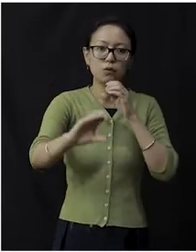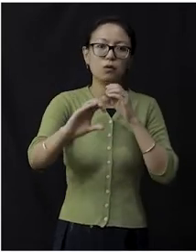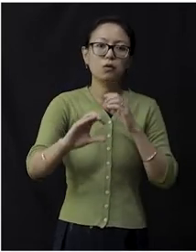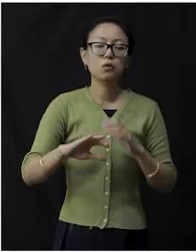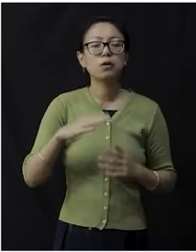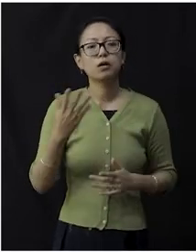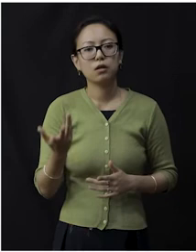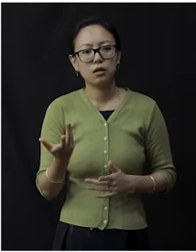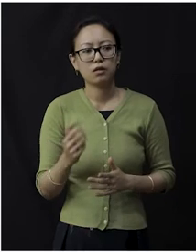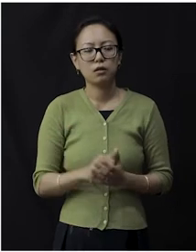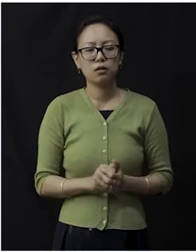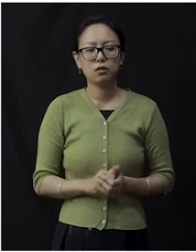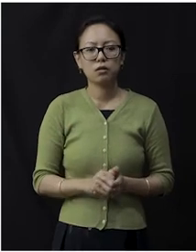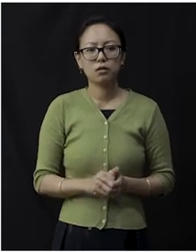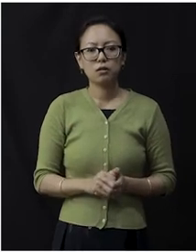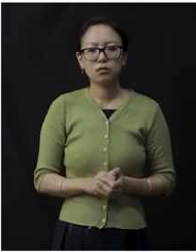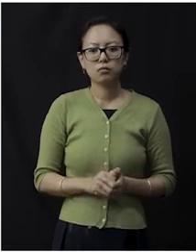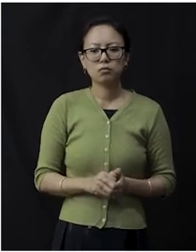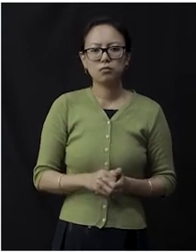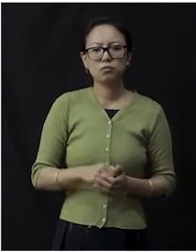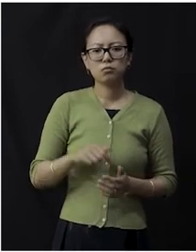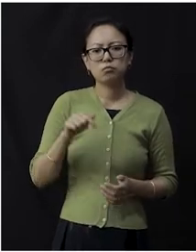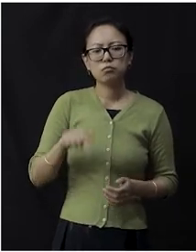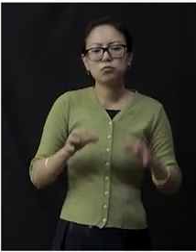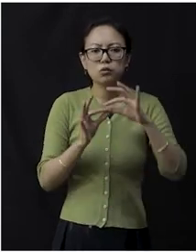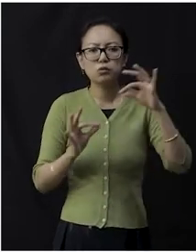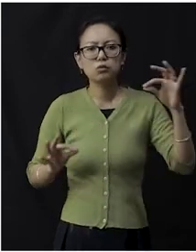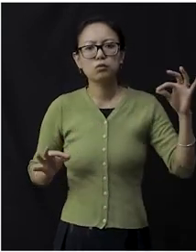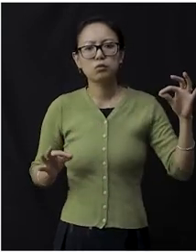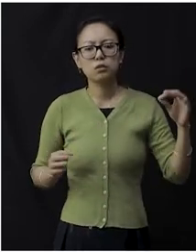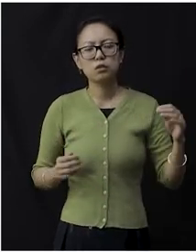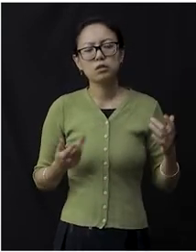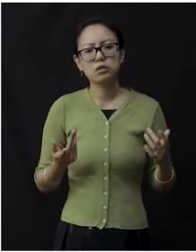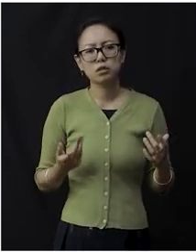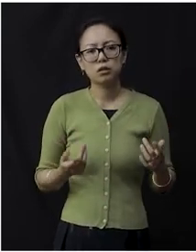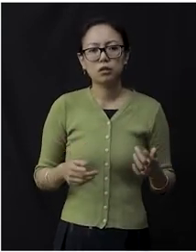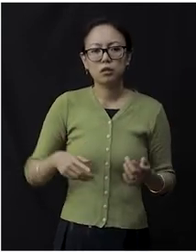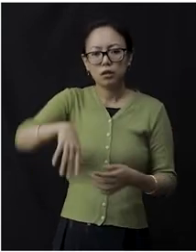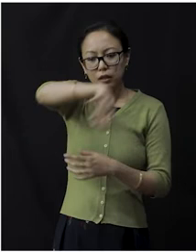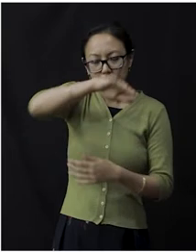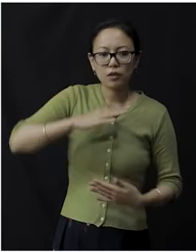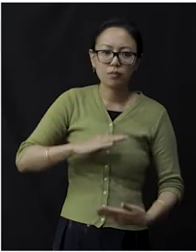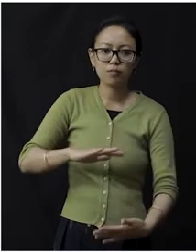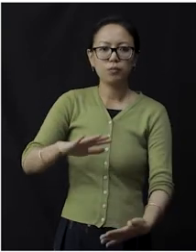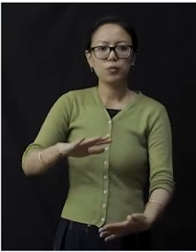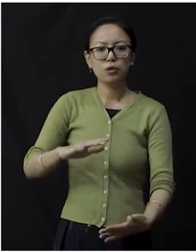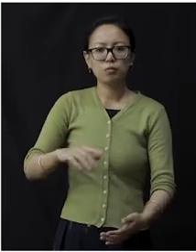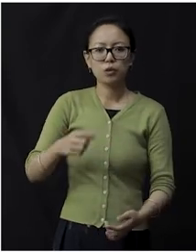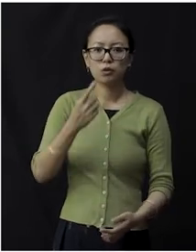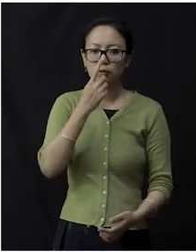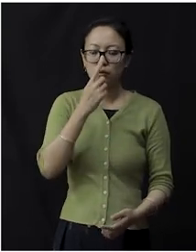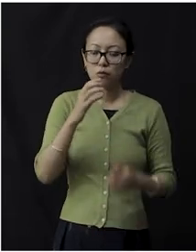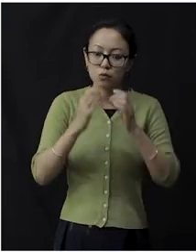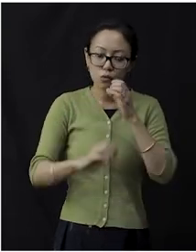is only the baby elephant who's got the trunk. Not the mama, not the papa, not the friends,